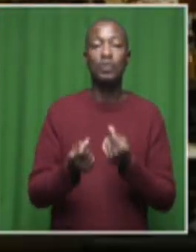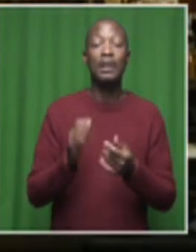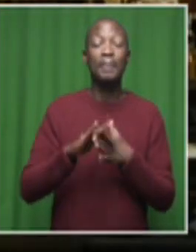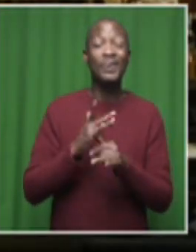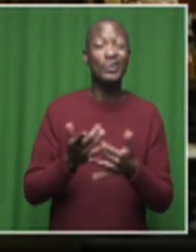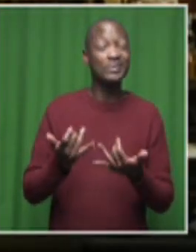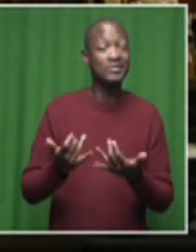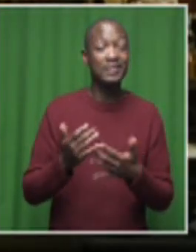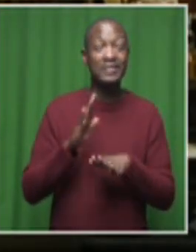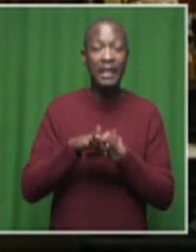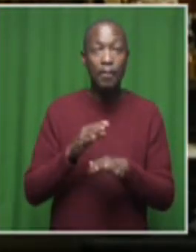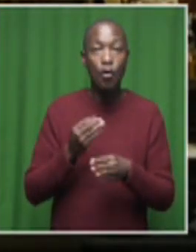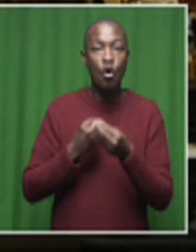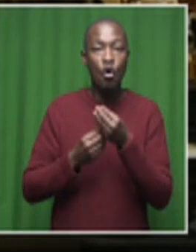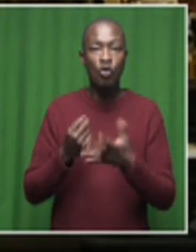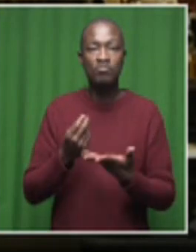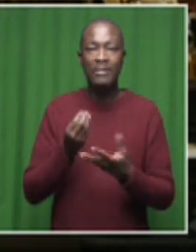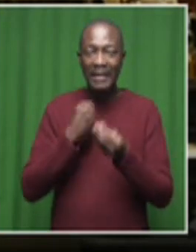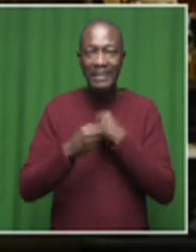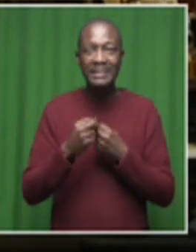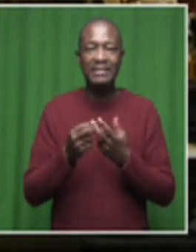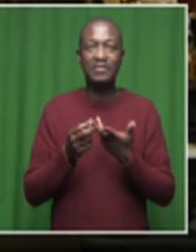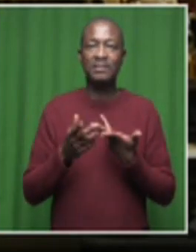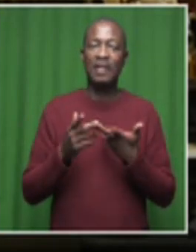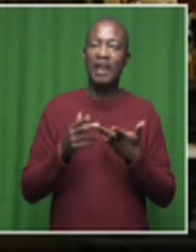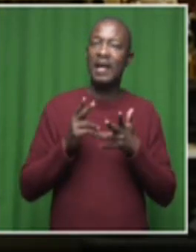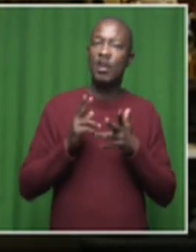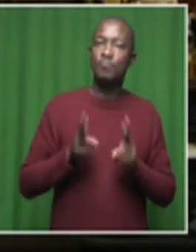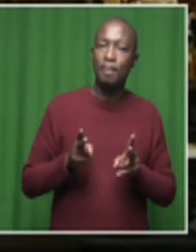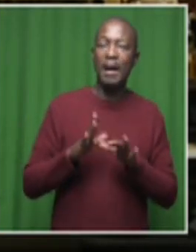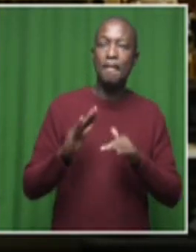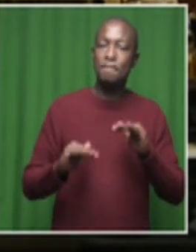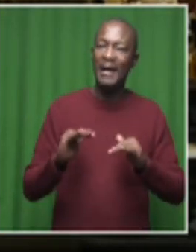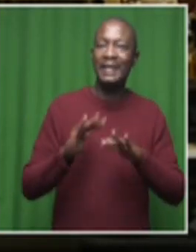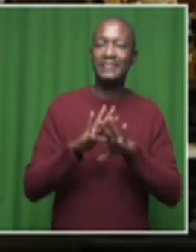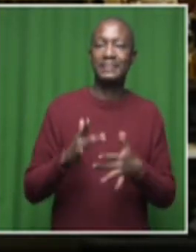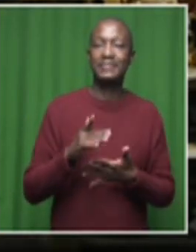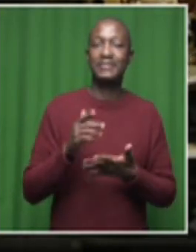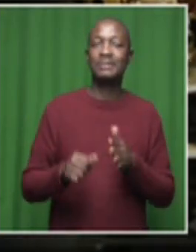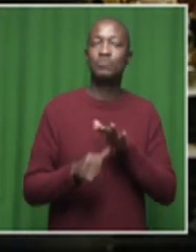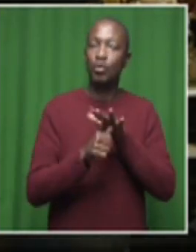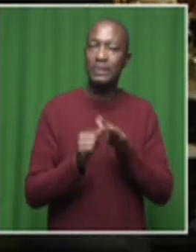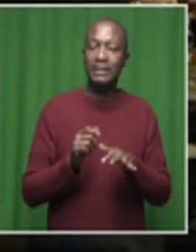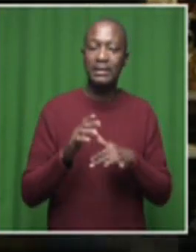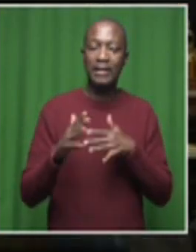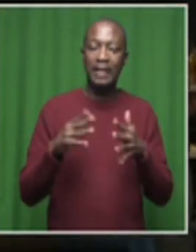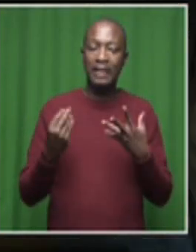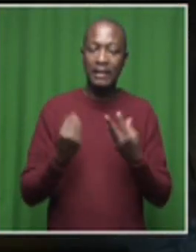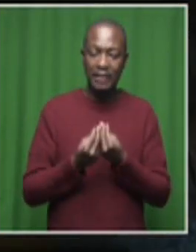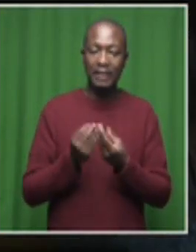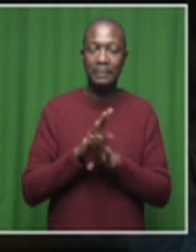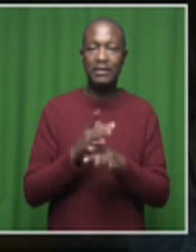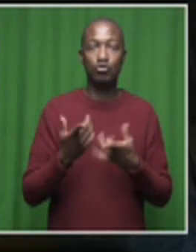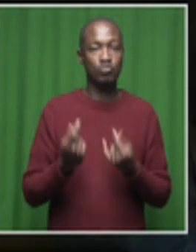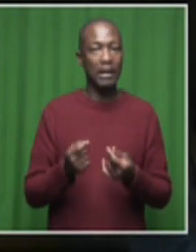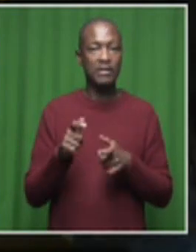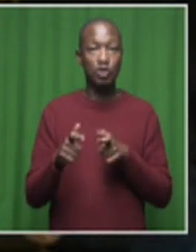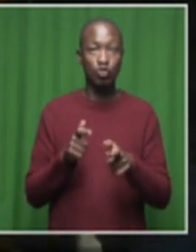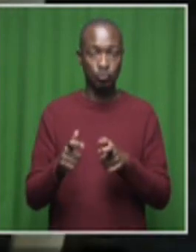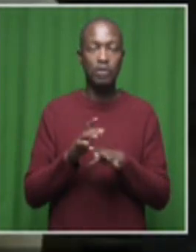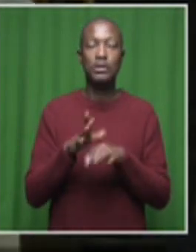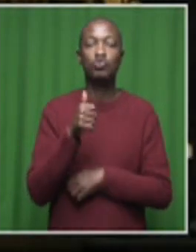nowadays they are more nutrition conscious. So I think that balance is important. Anything done in moderation, they say, is good. So you want